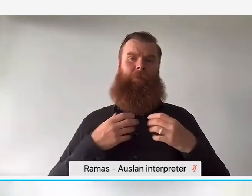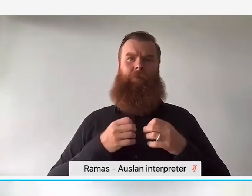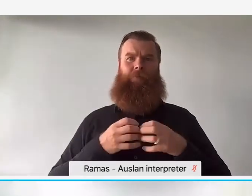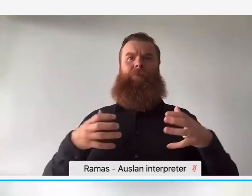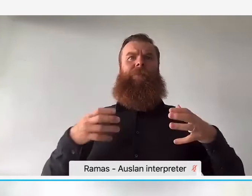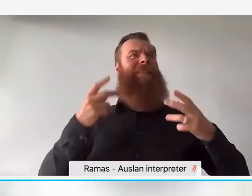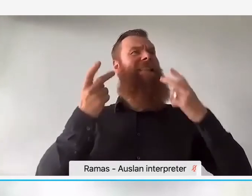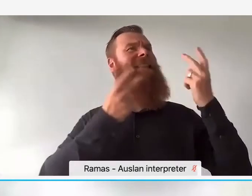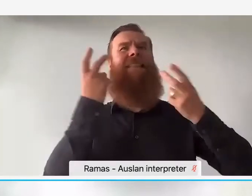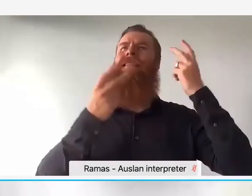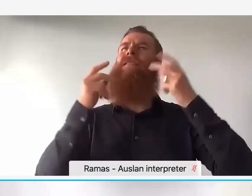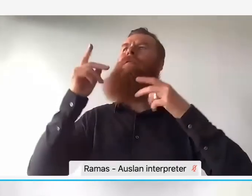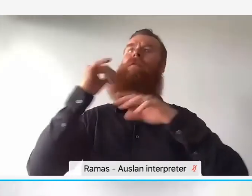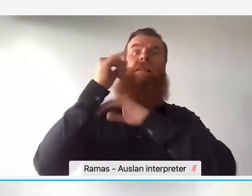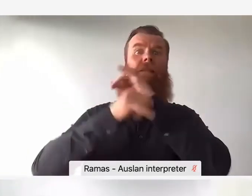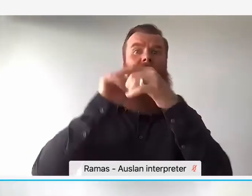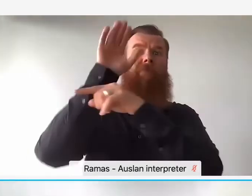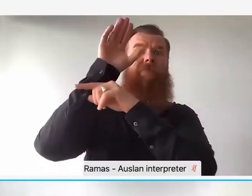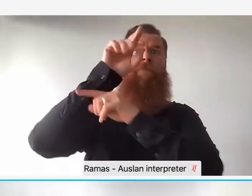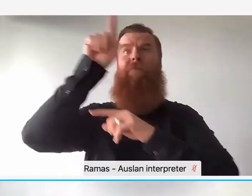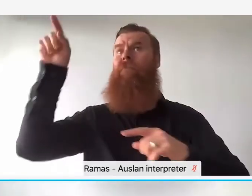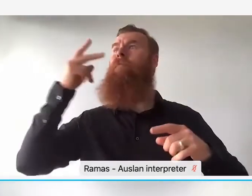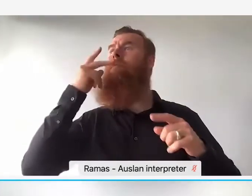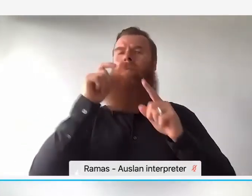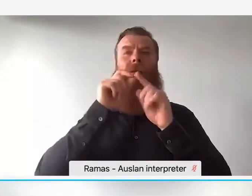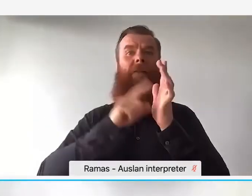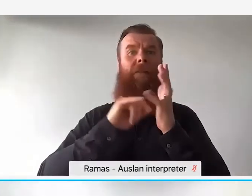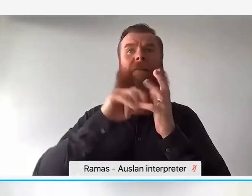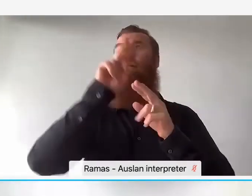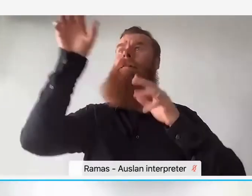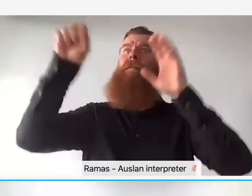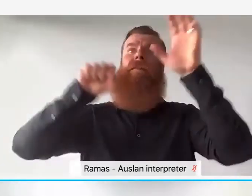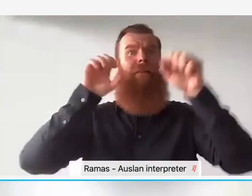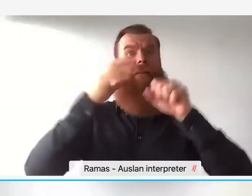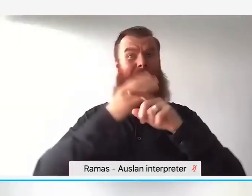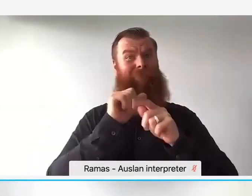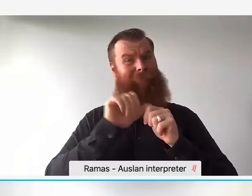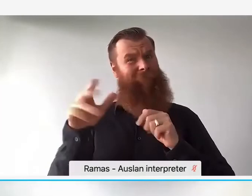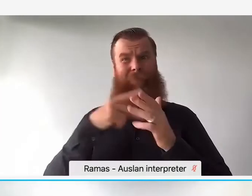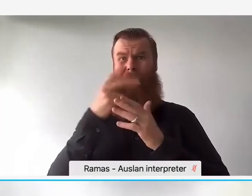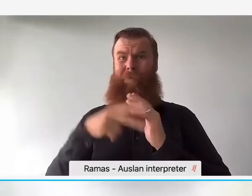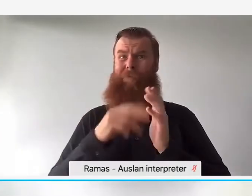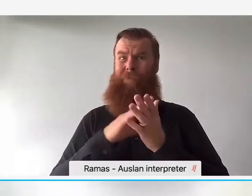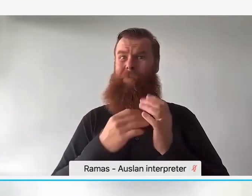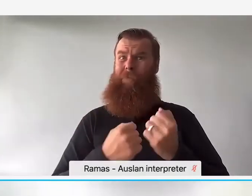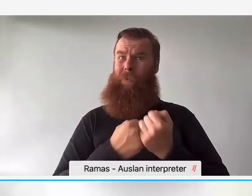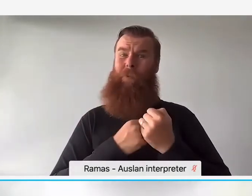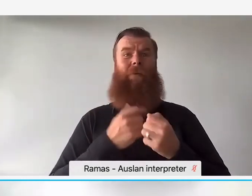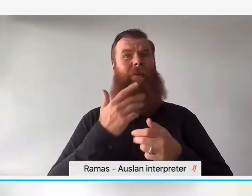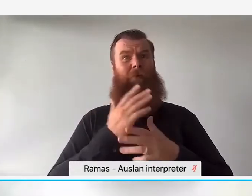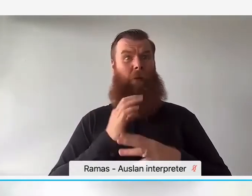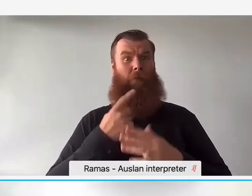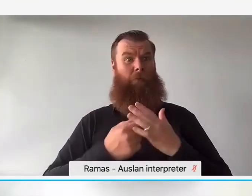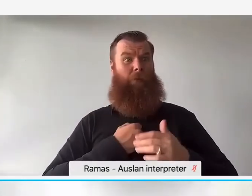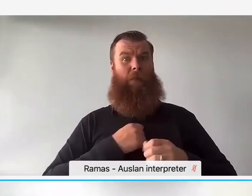internationally, and the Pacific Labour Scheme was seen as an ideal program that supported not only our talent needs for personal